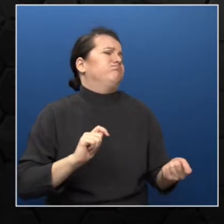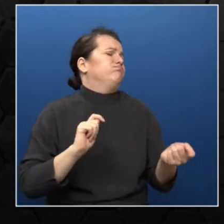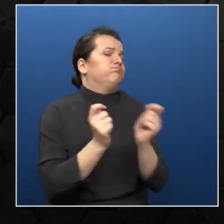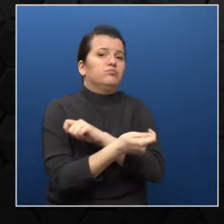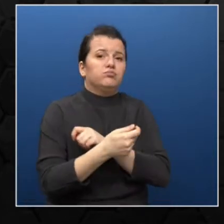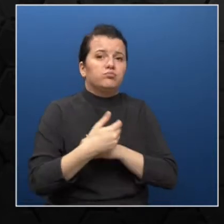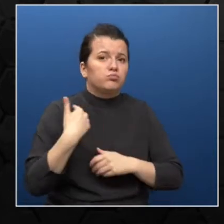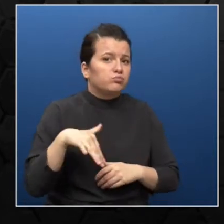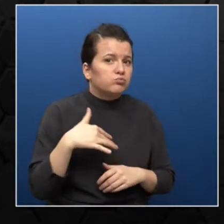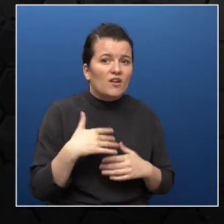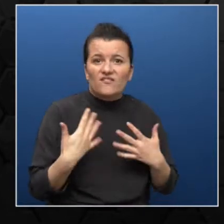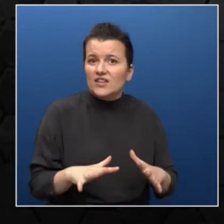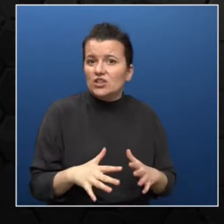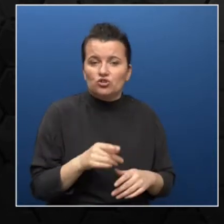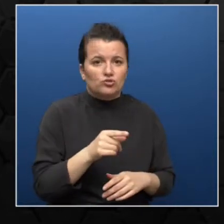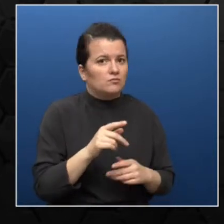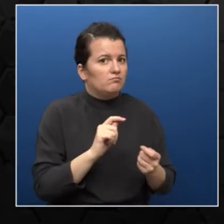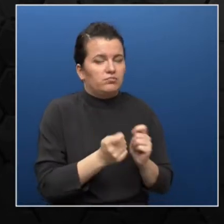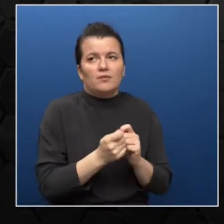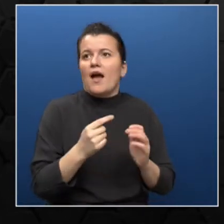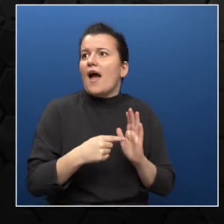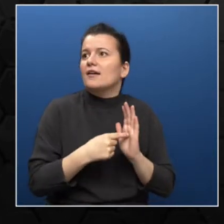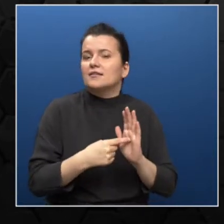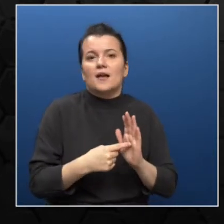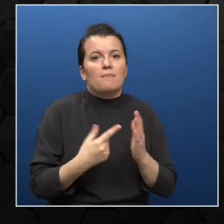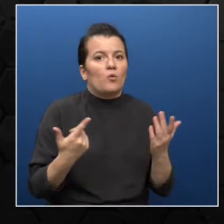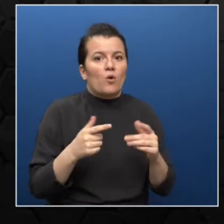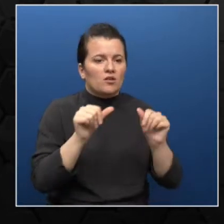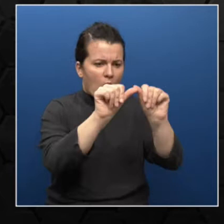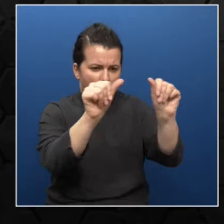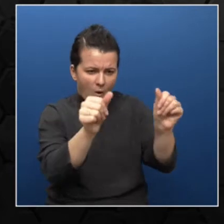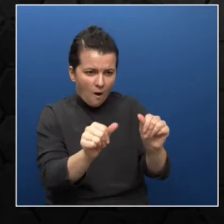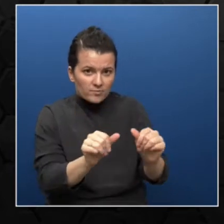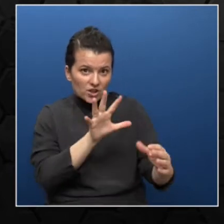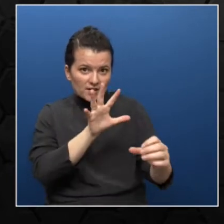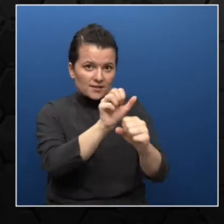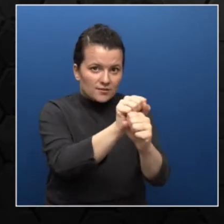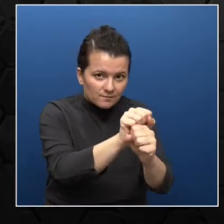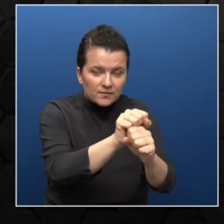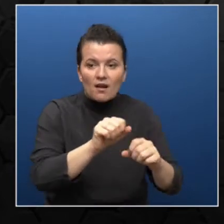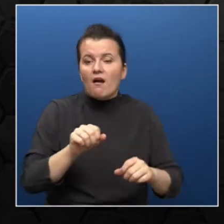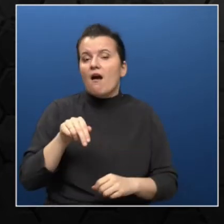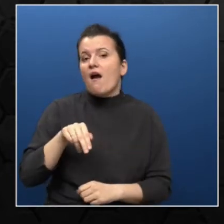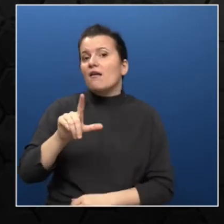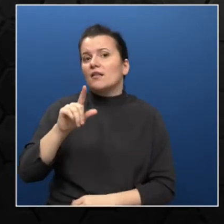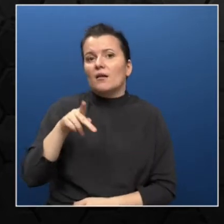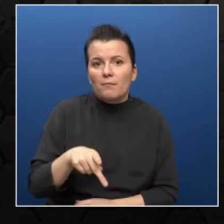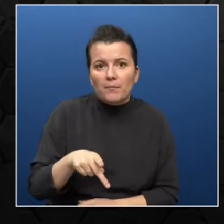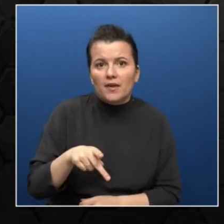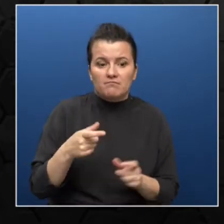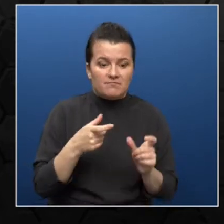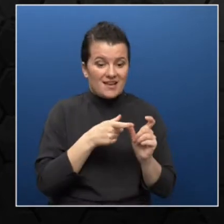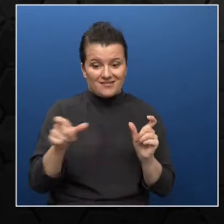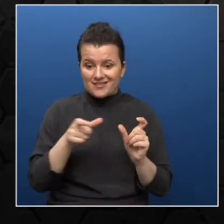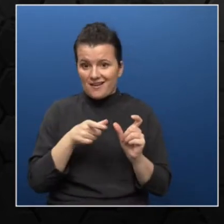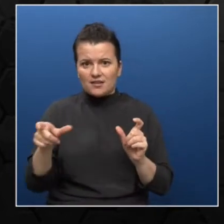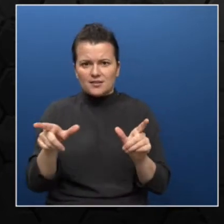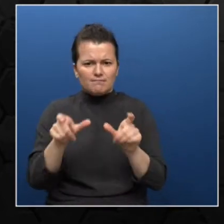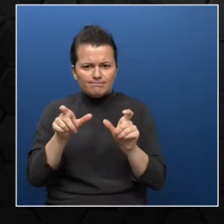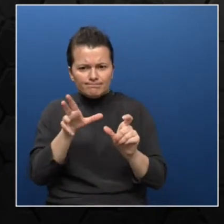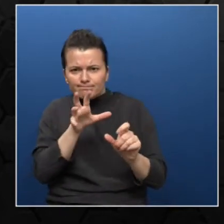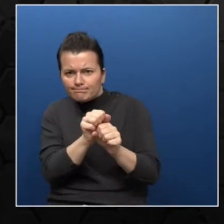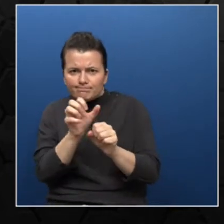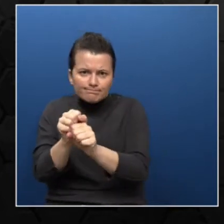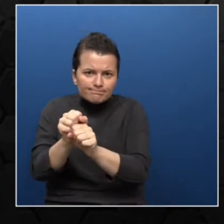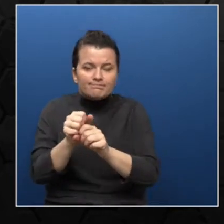amazing artifacts like object detection, natural language processing, speech synthesis, and it has given rise to some